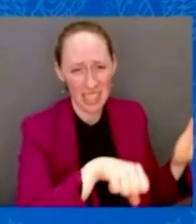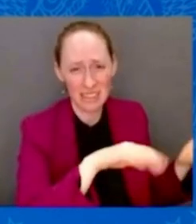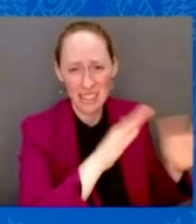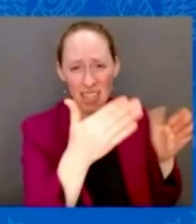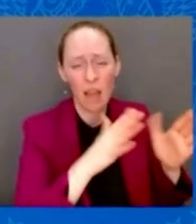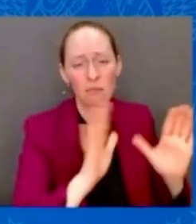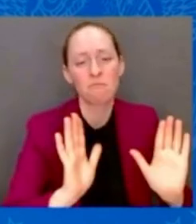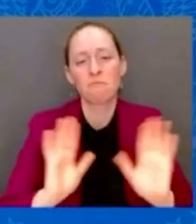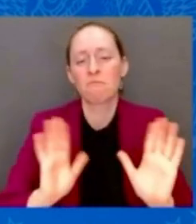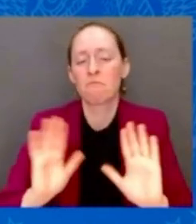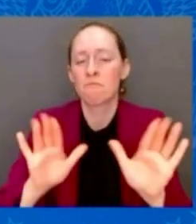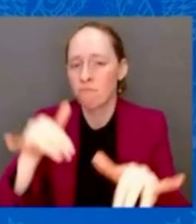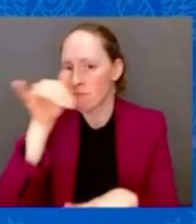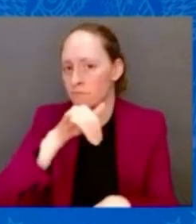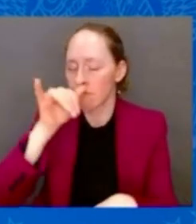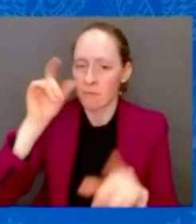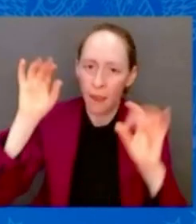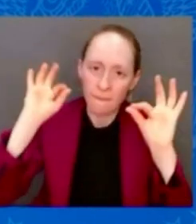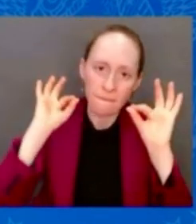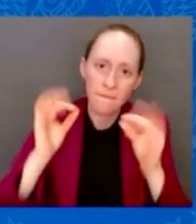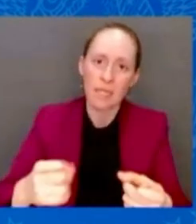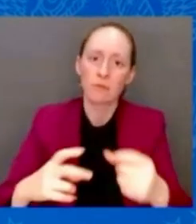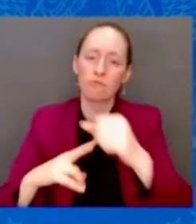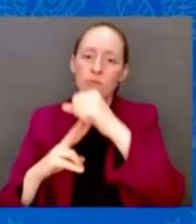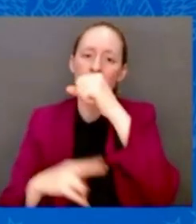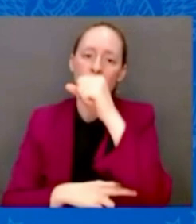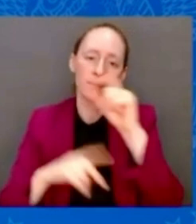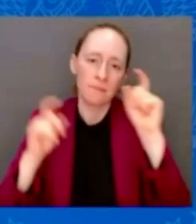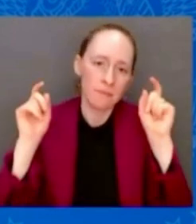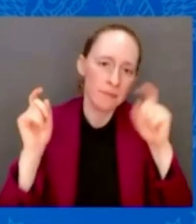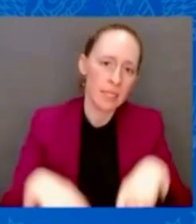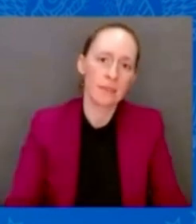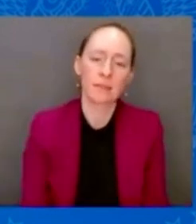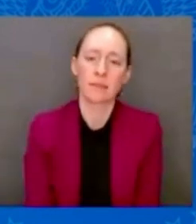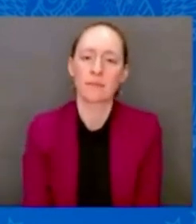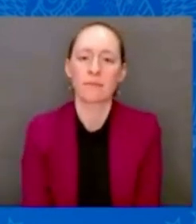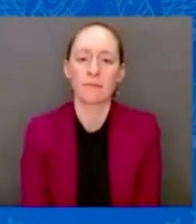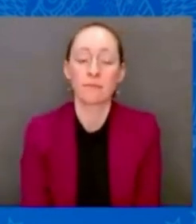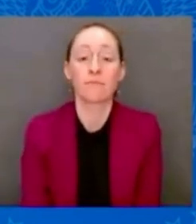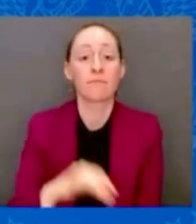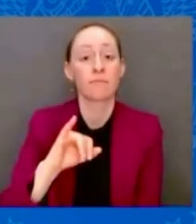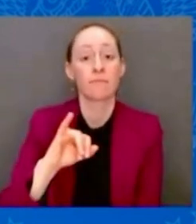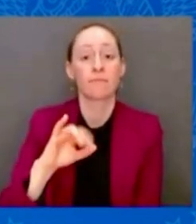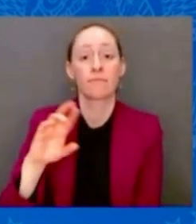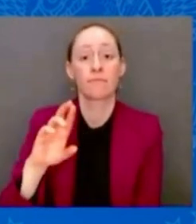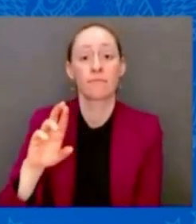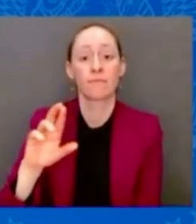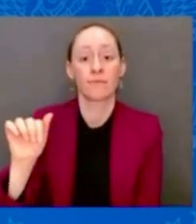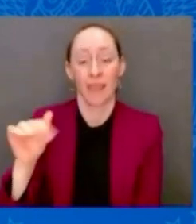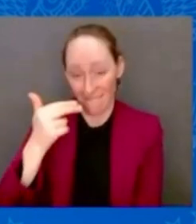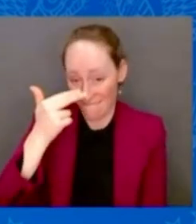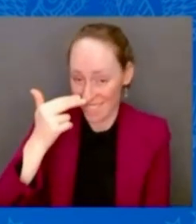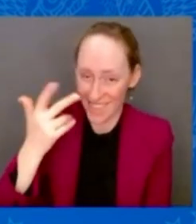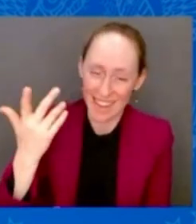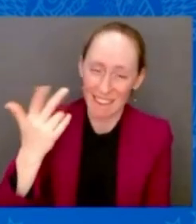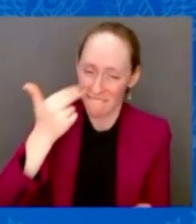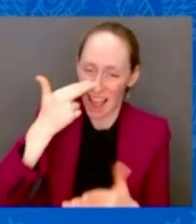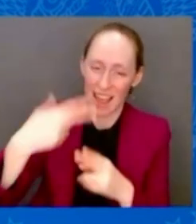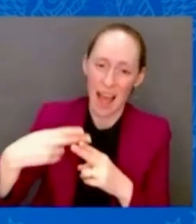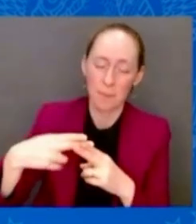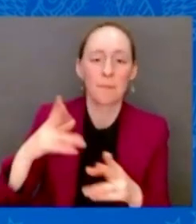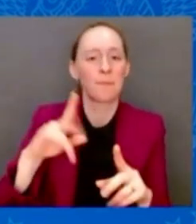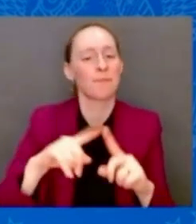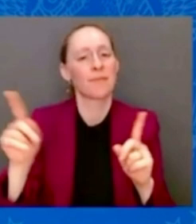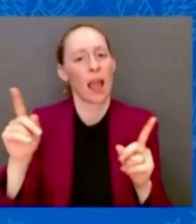funny sounding name, makes the most significant investment in history in confronting climate change, including protecting forest health, reducing fire